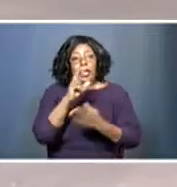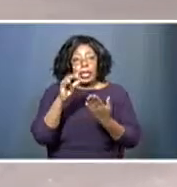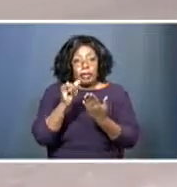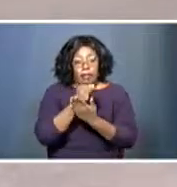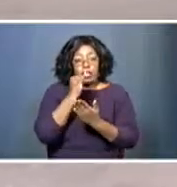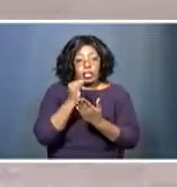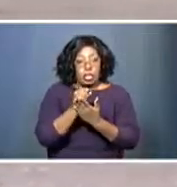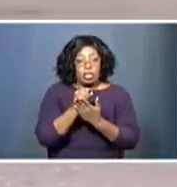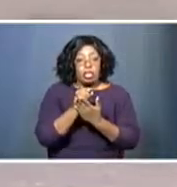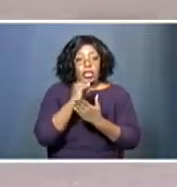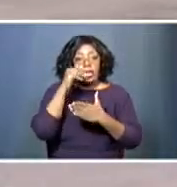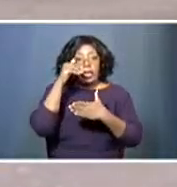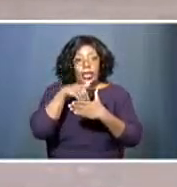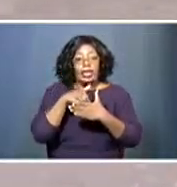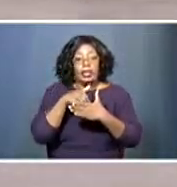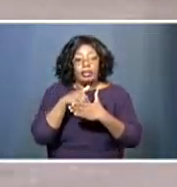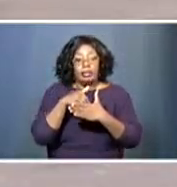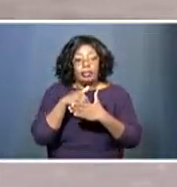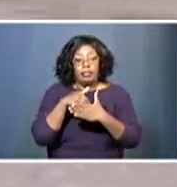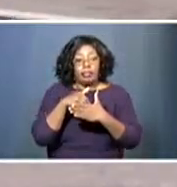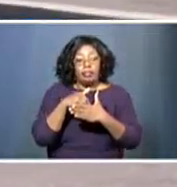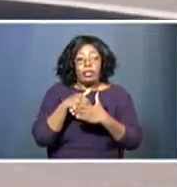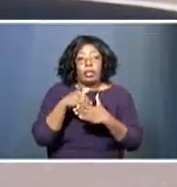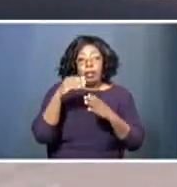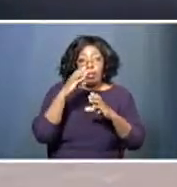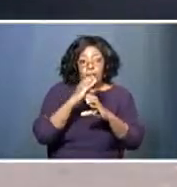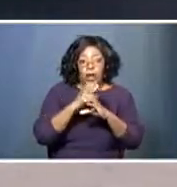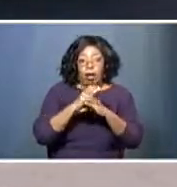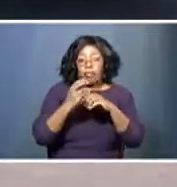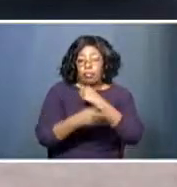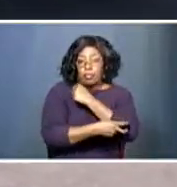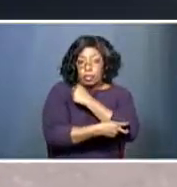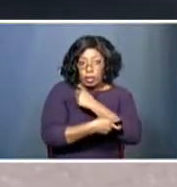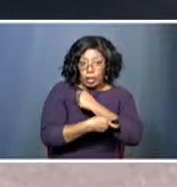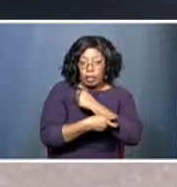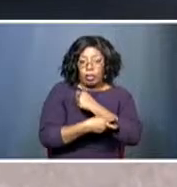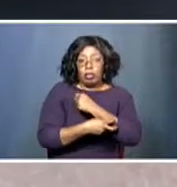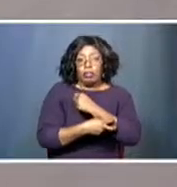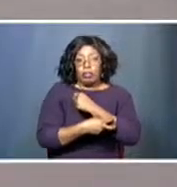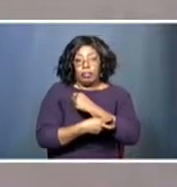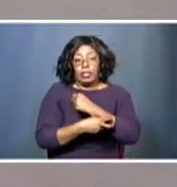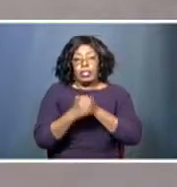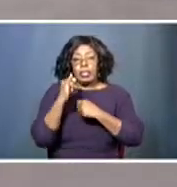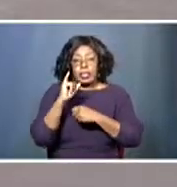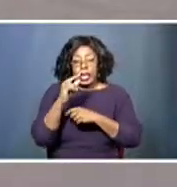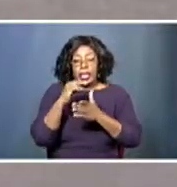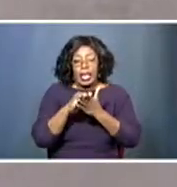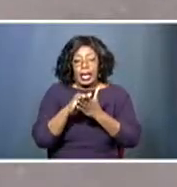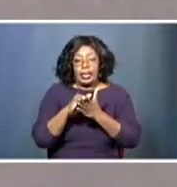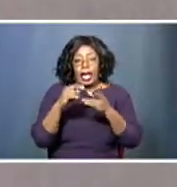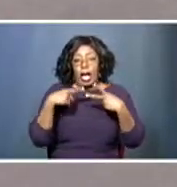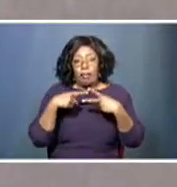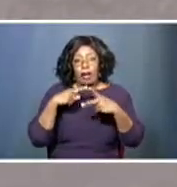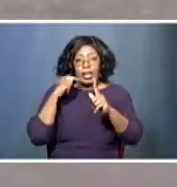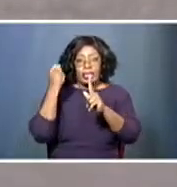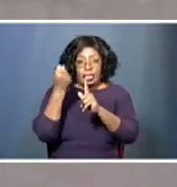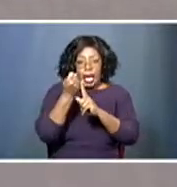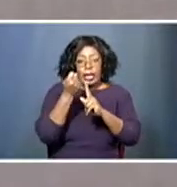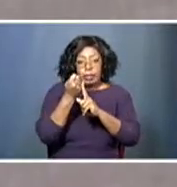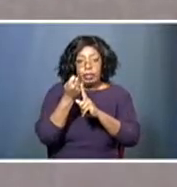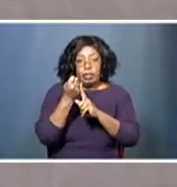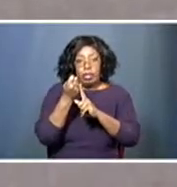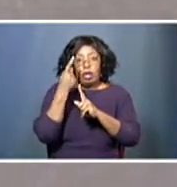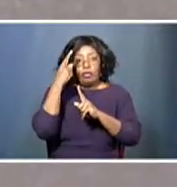investigation into a spree of carjackings. Taylor claims Japanese cars seem to be the main target for